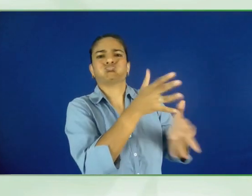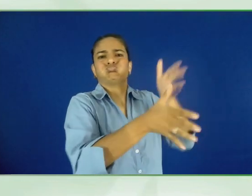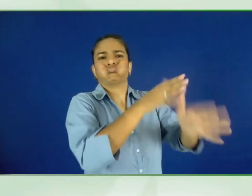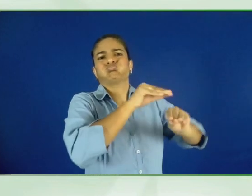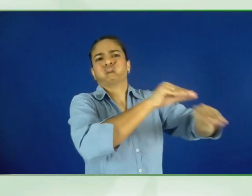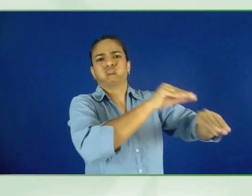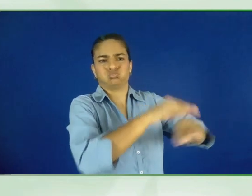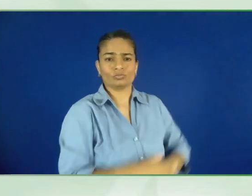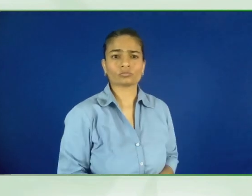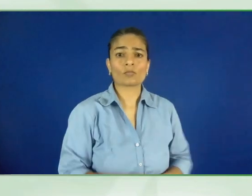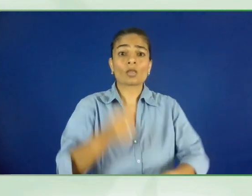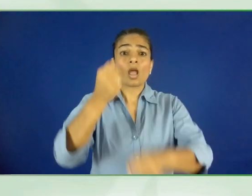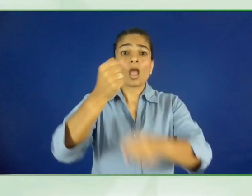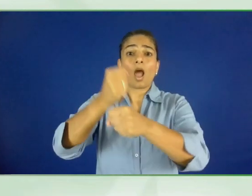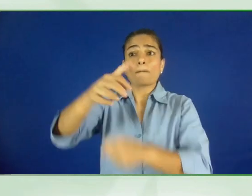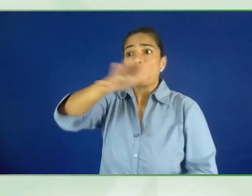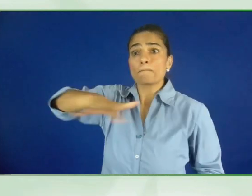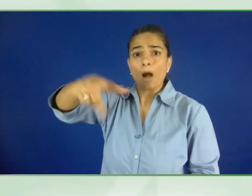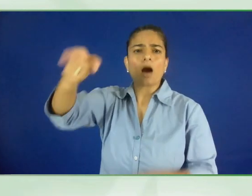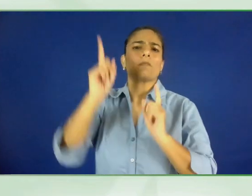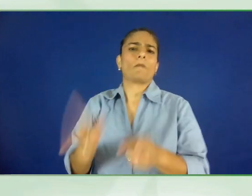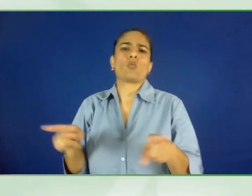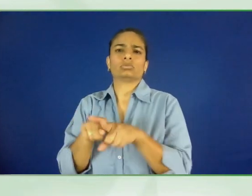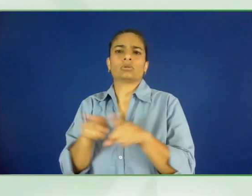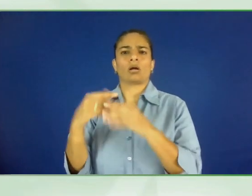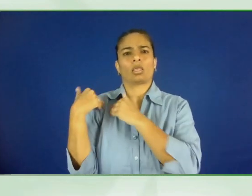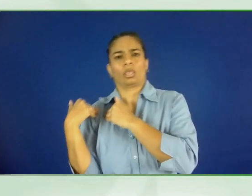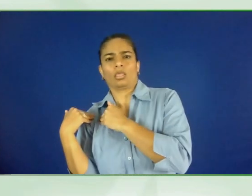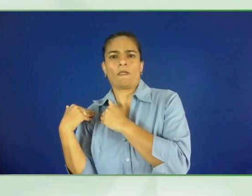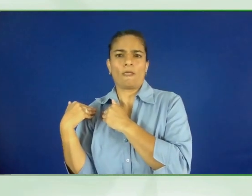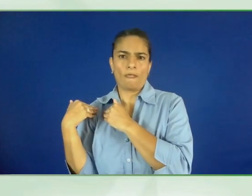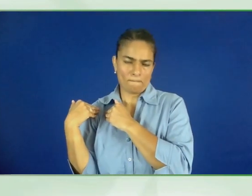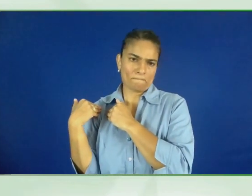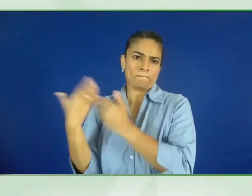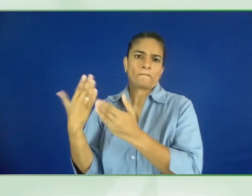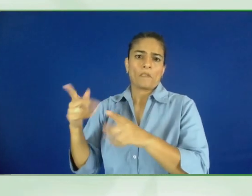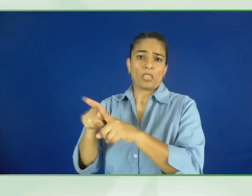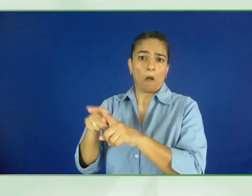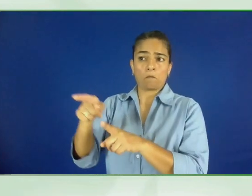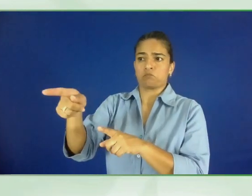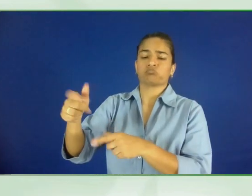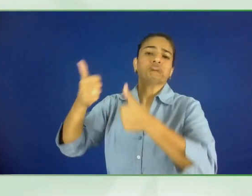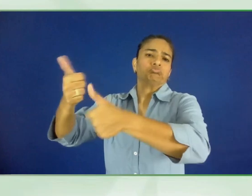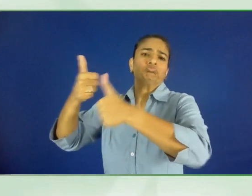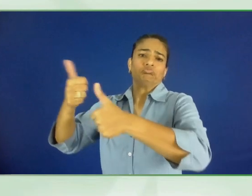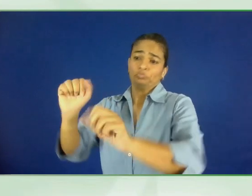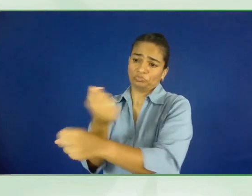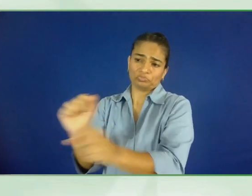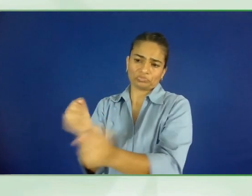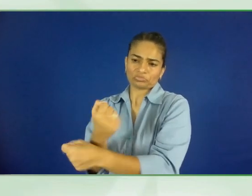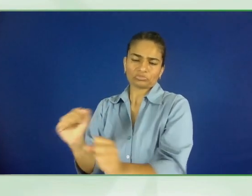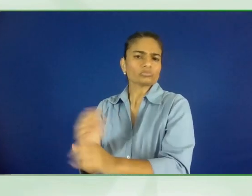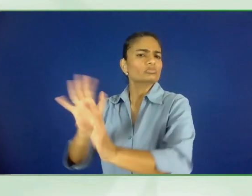to acknowledge that this issue exists and actively work to change the